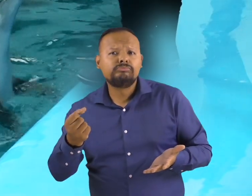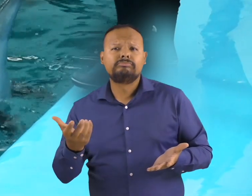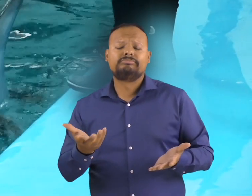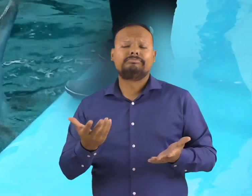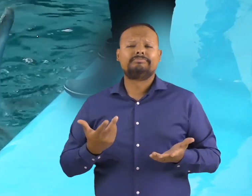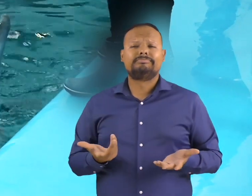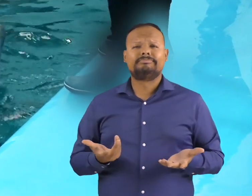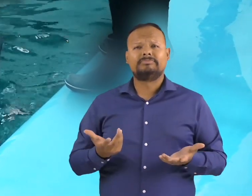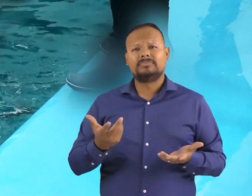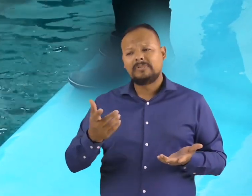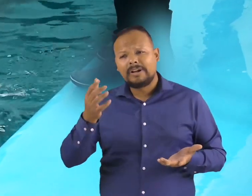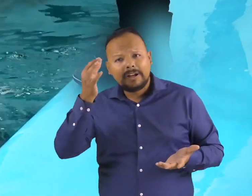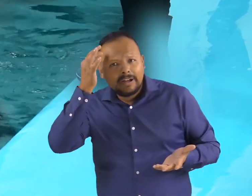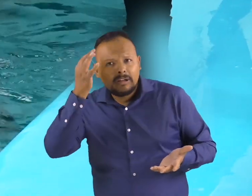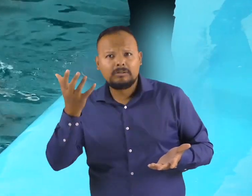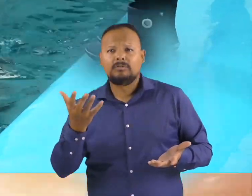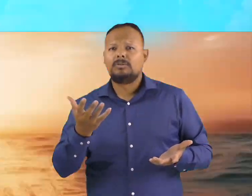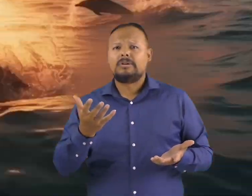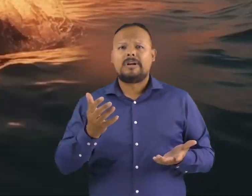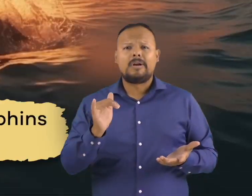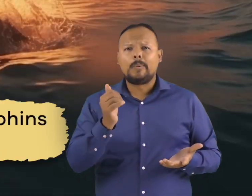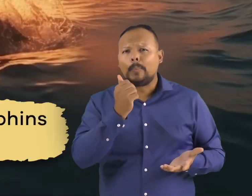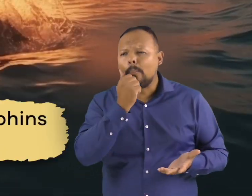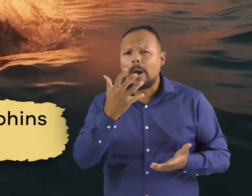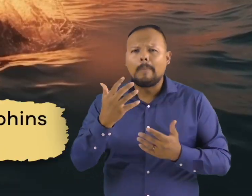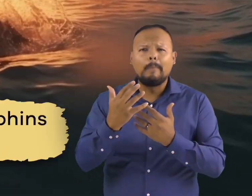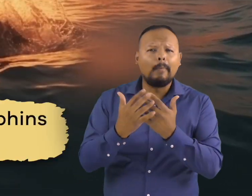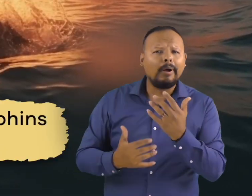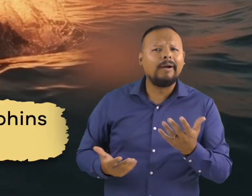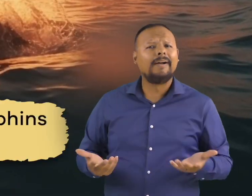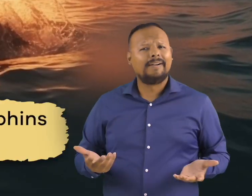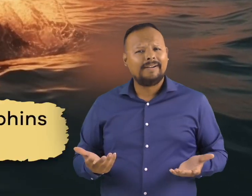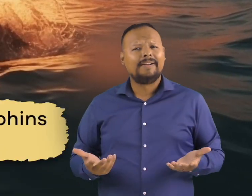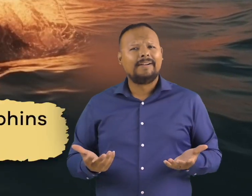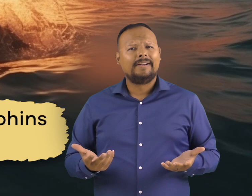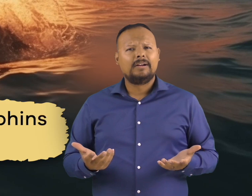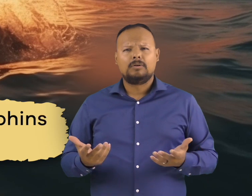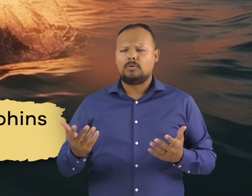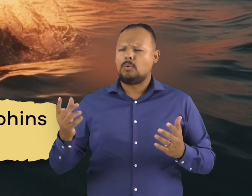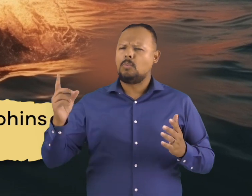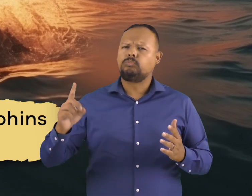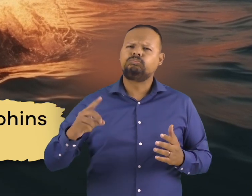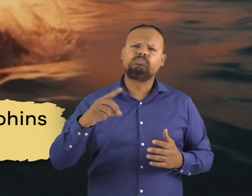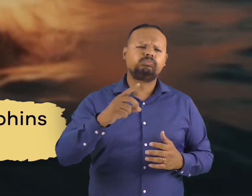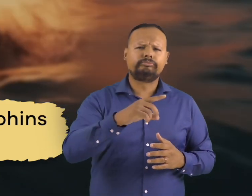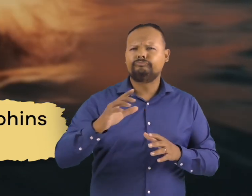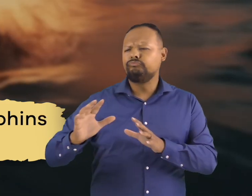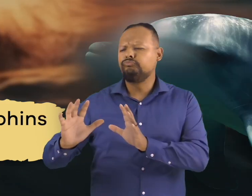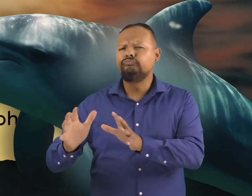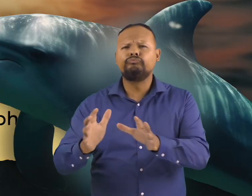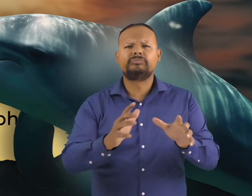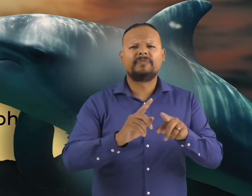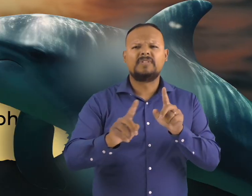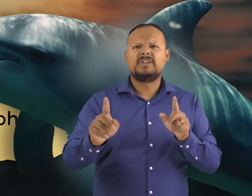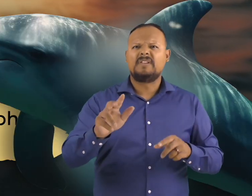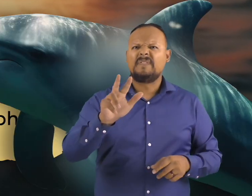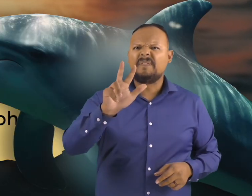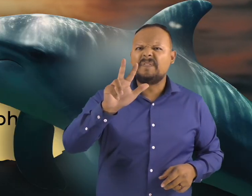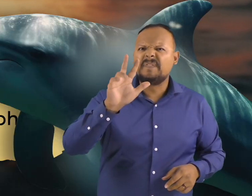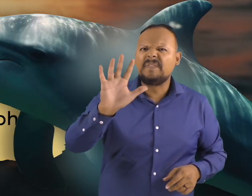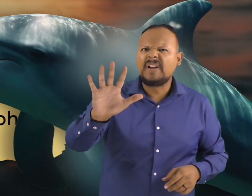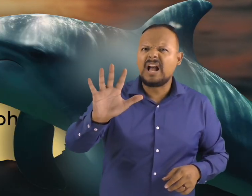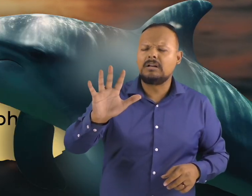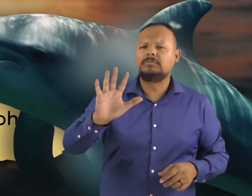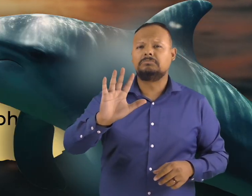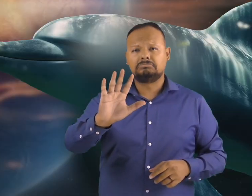and are warm-blooded. More than 35 types, or species, of dolphins are divided into